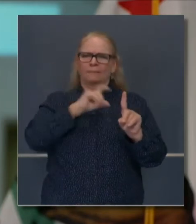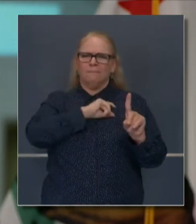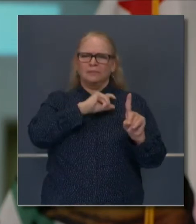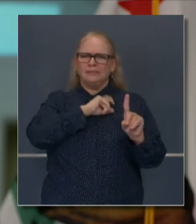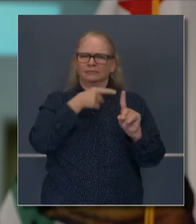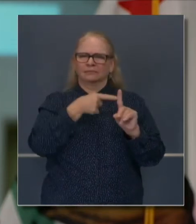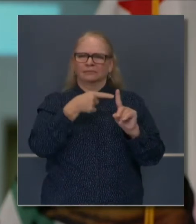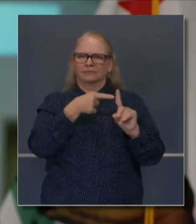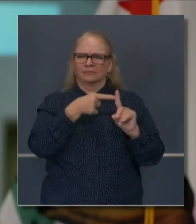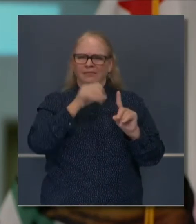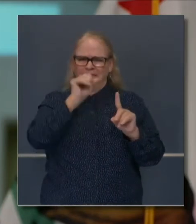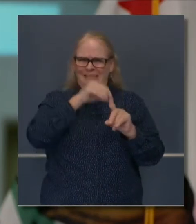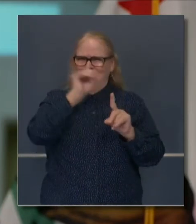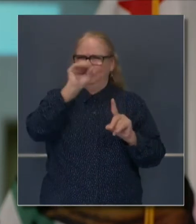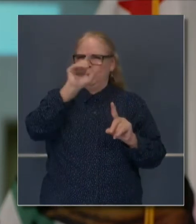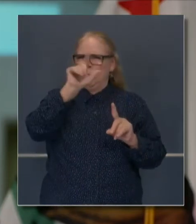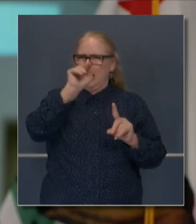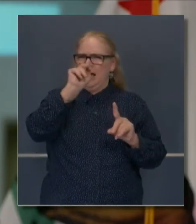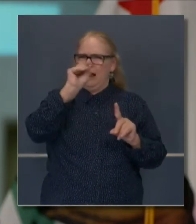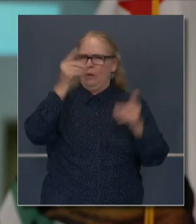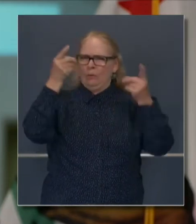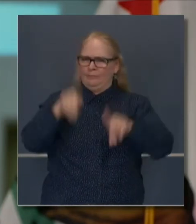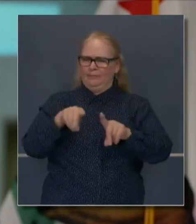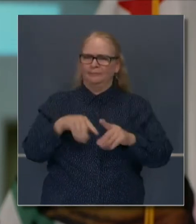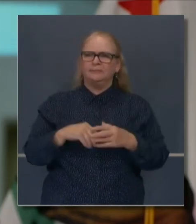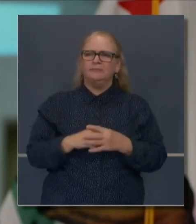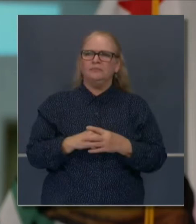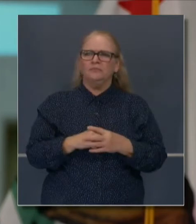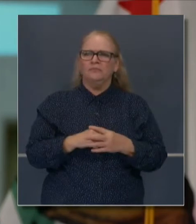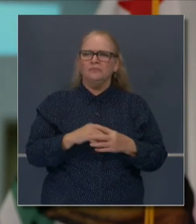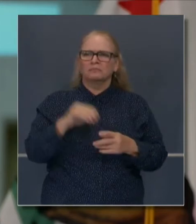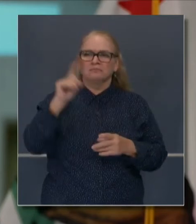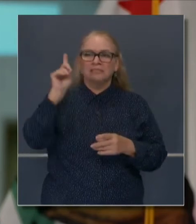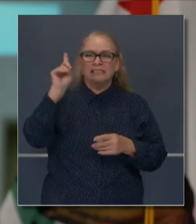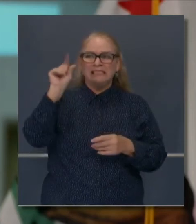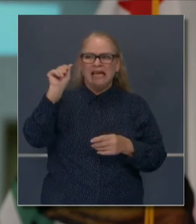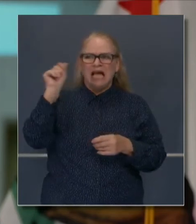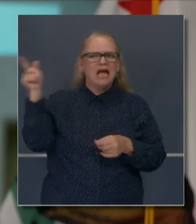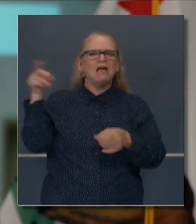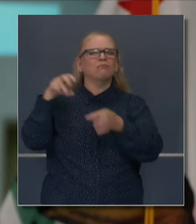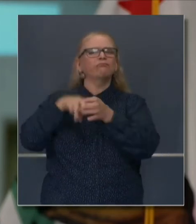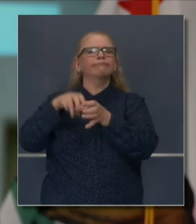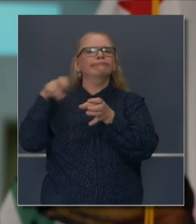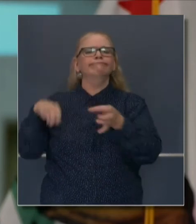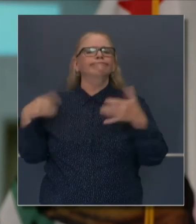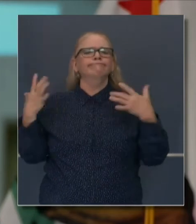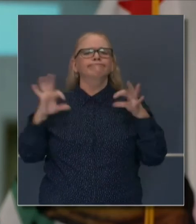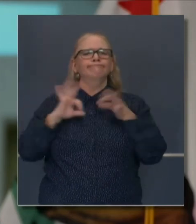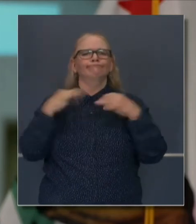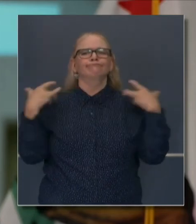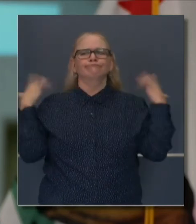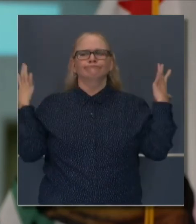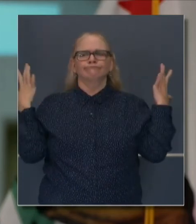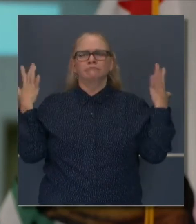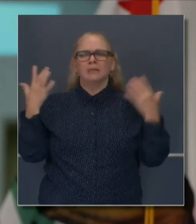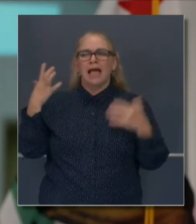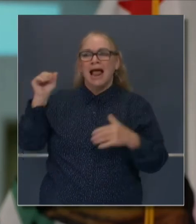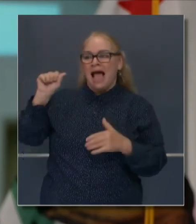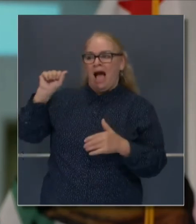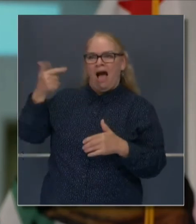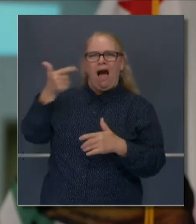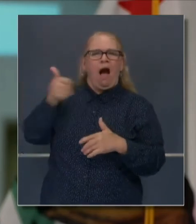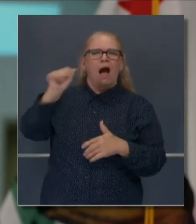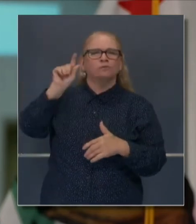has recused herself from the case, and the Attorney General has declined to investigate. The AG's office